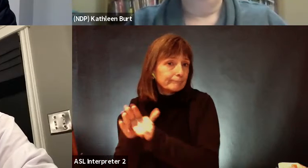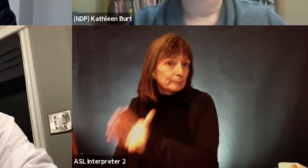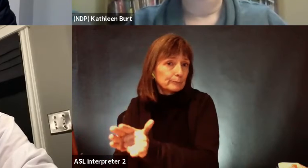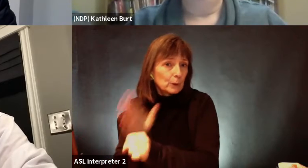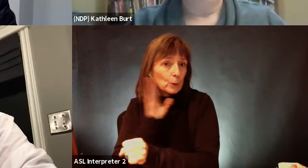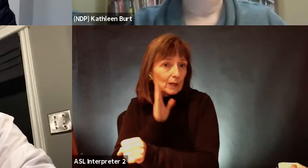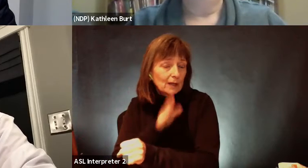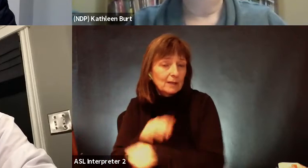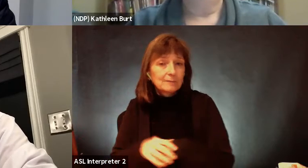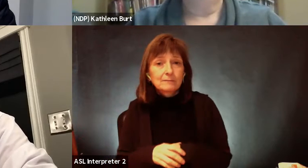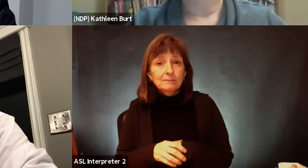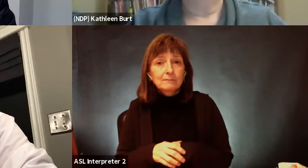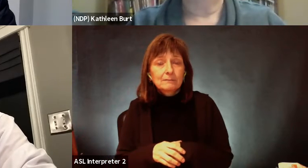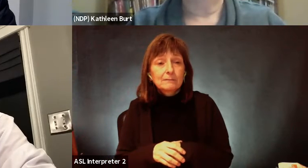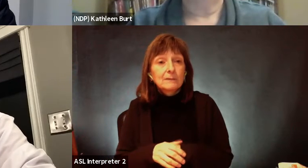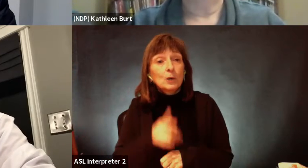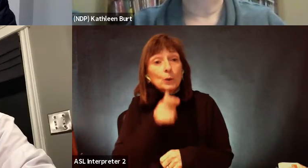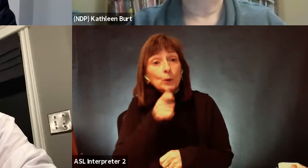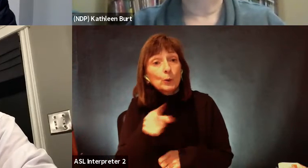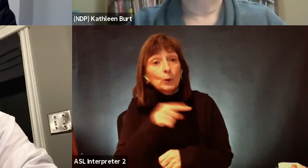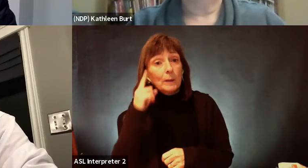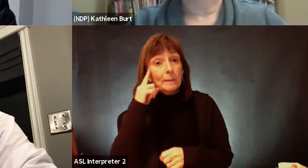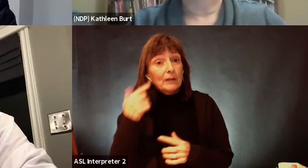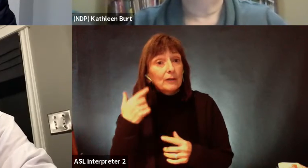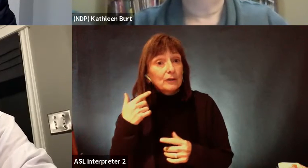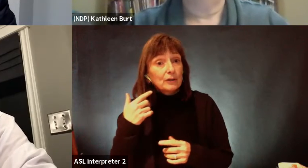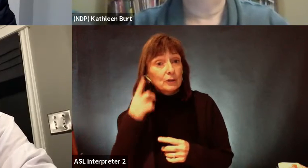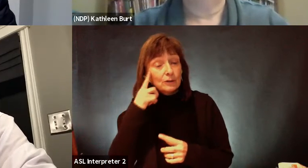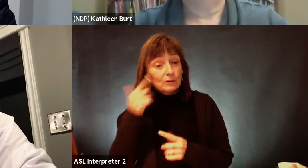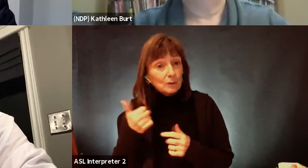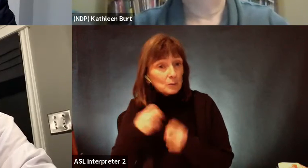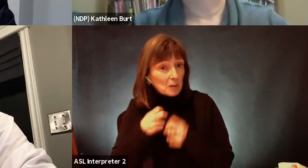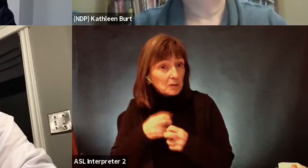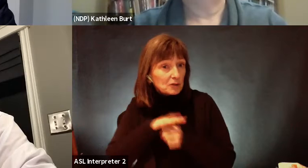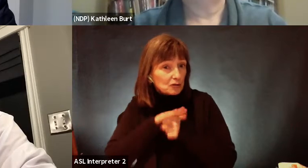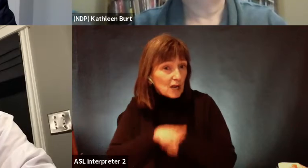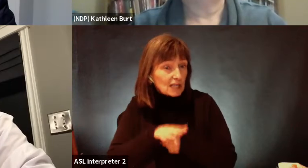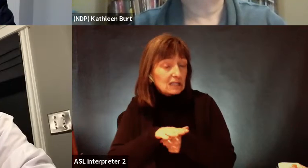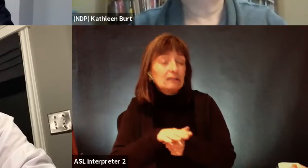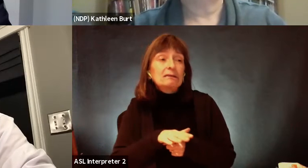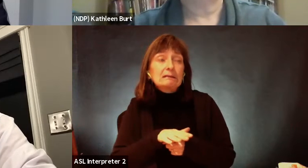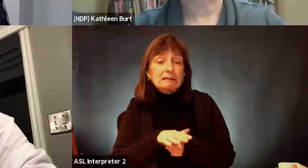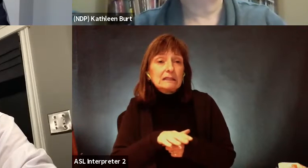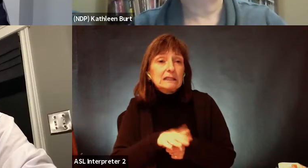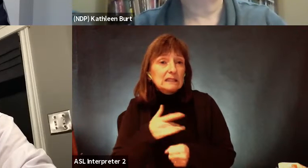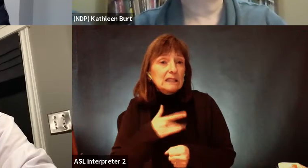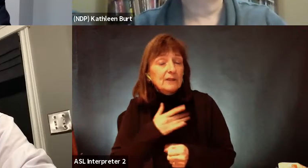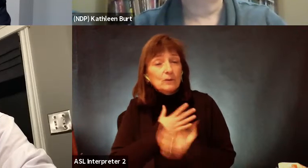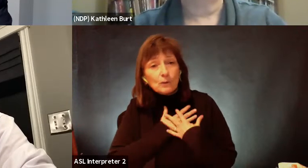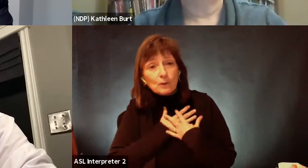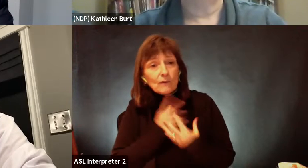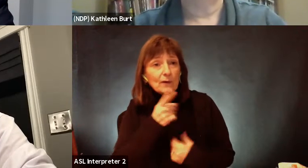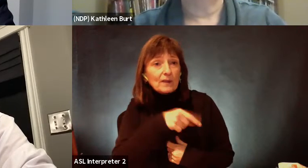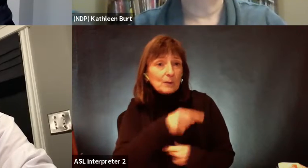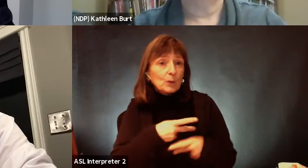suffering with mental illness have been particularly vulnerable, and it's important that we continue to reach out and show kindness and caring for